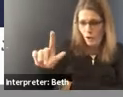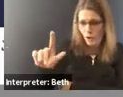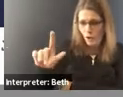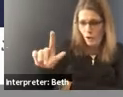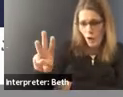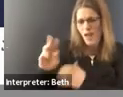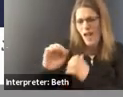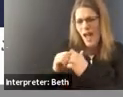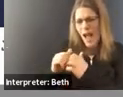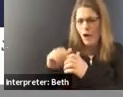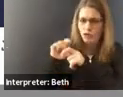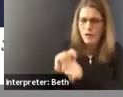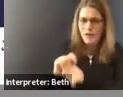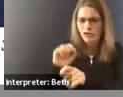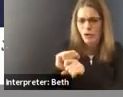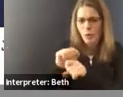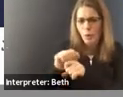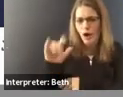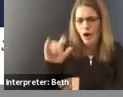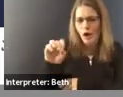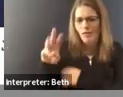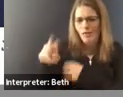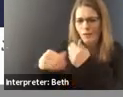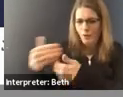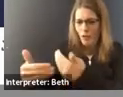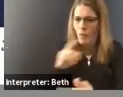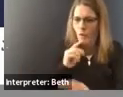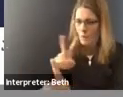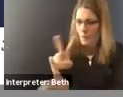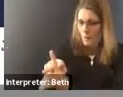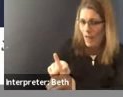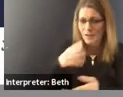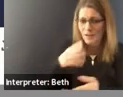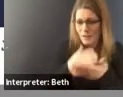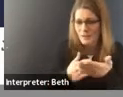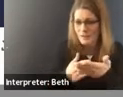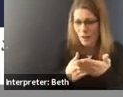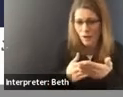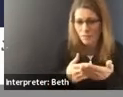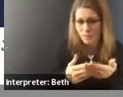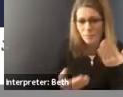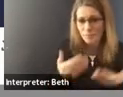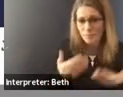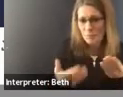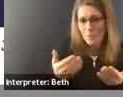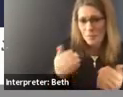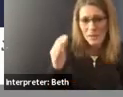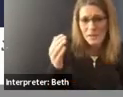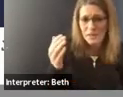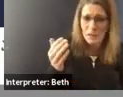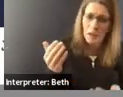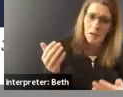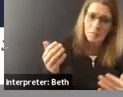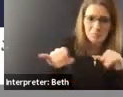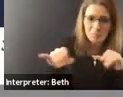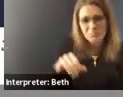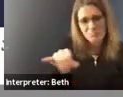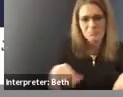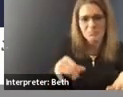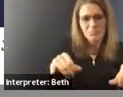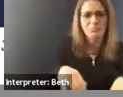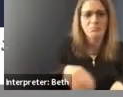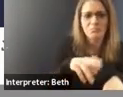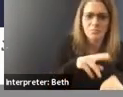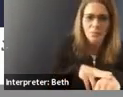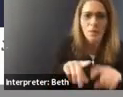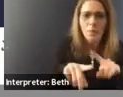is applied. And some of this might be normal to you. But hopefully looking in and peeling back the orange and